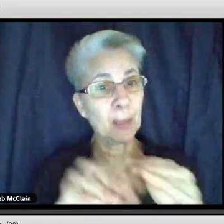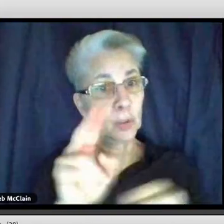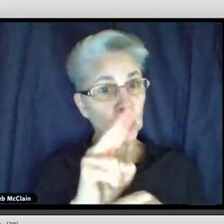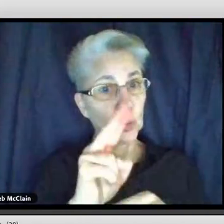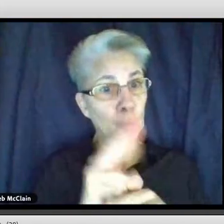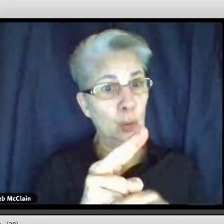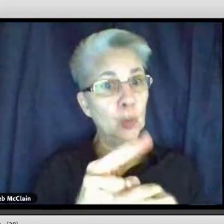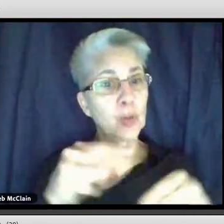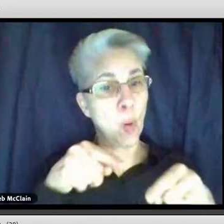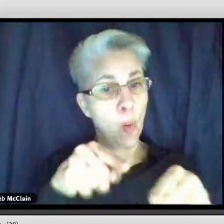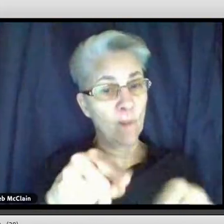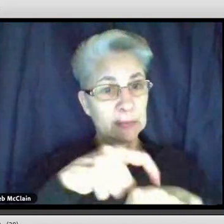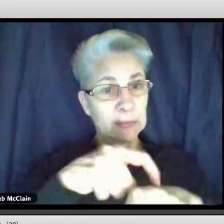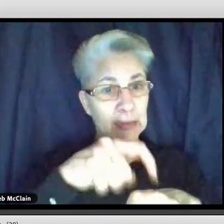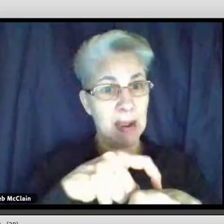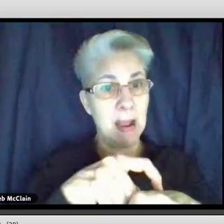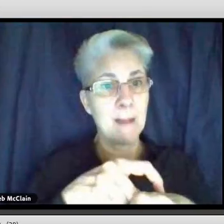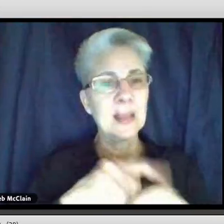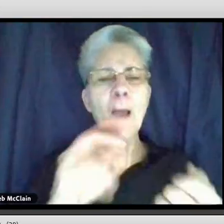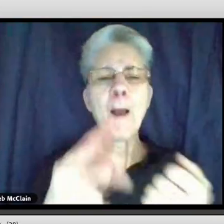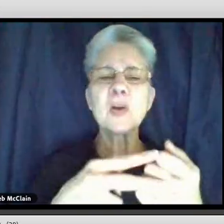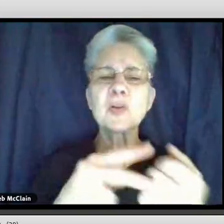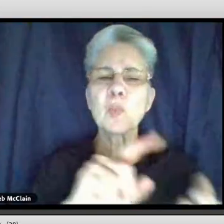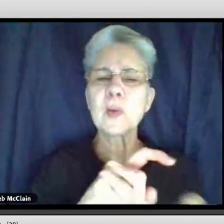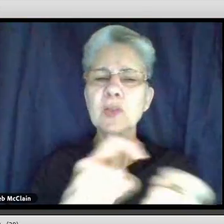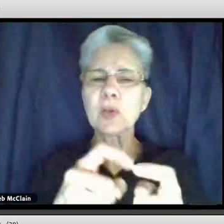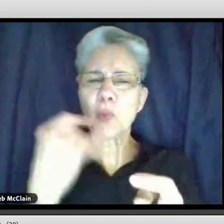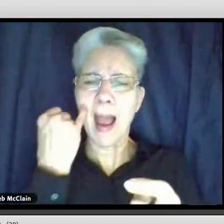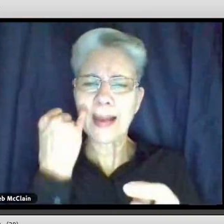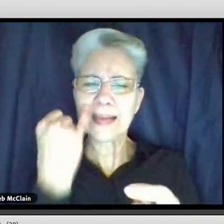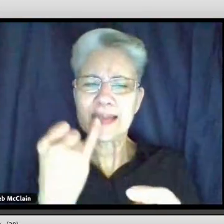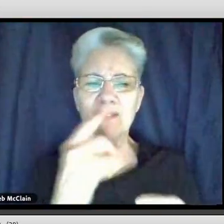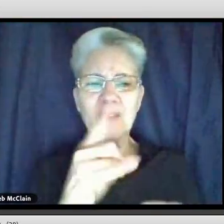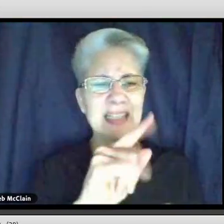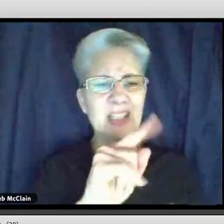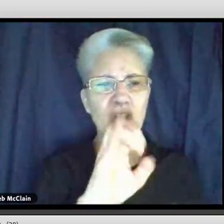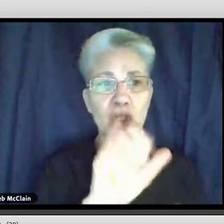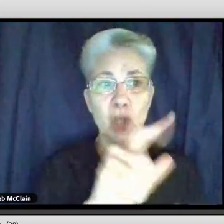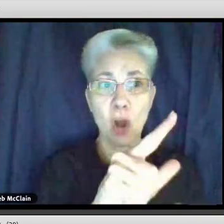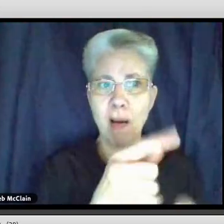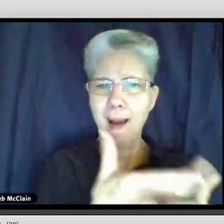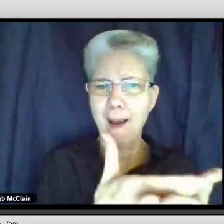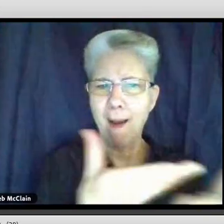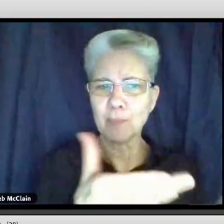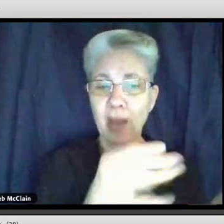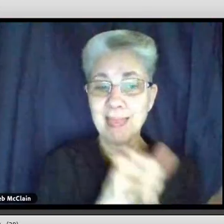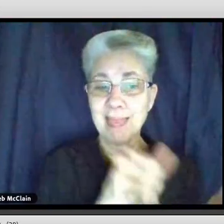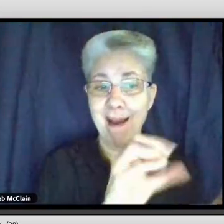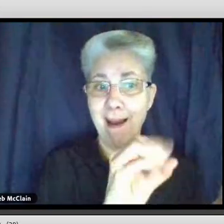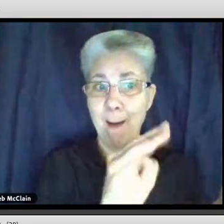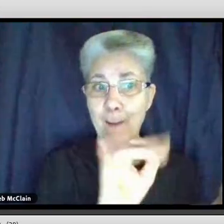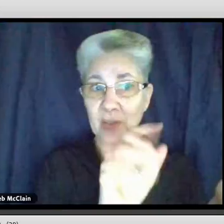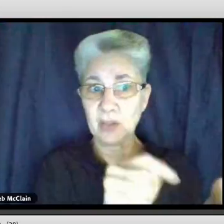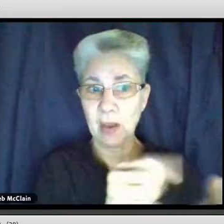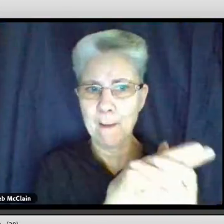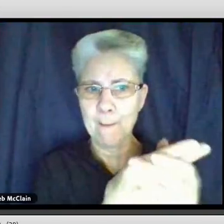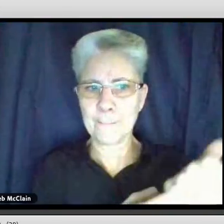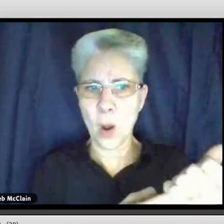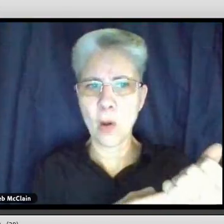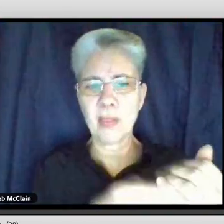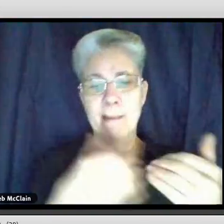digital preservation, we switch to this idea of a digital object. The digital object is both the